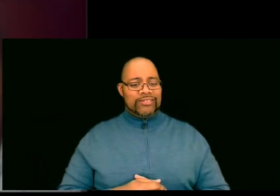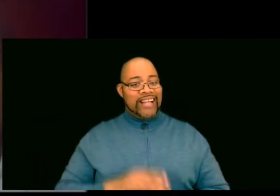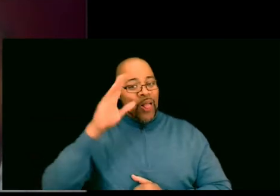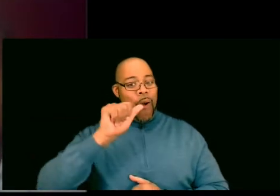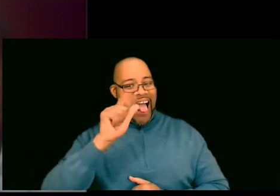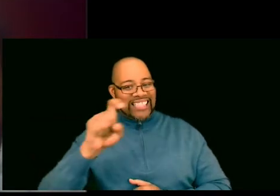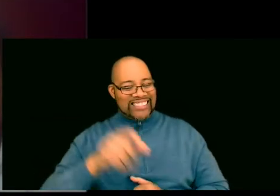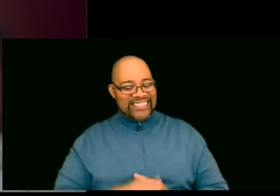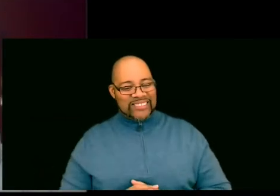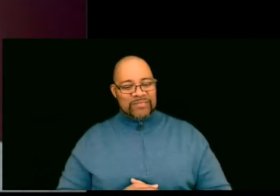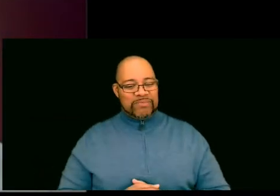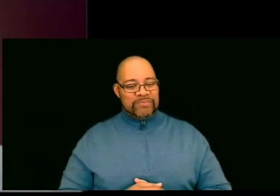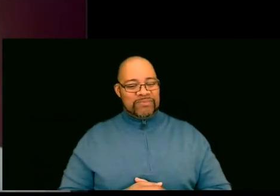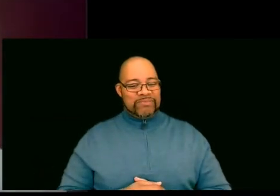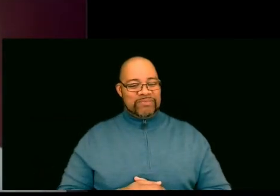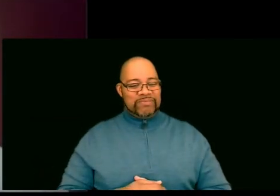Hello, Alex.